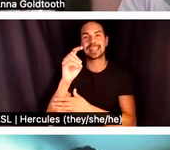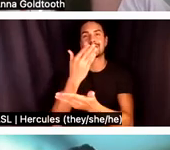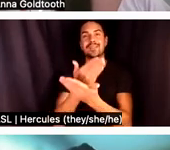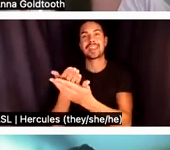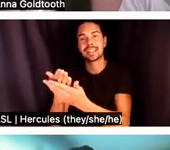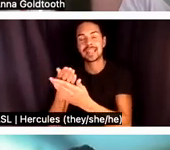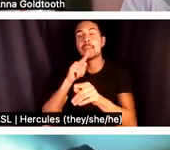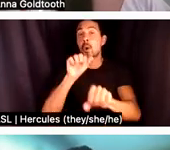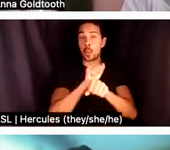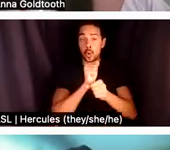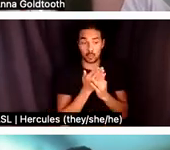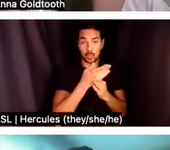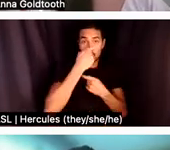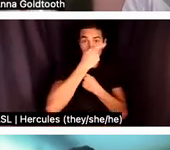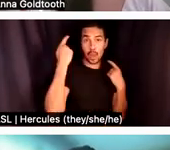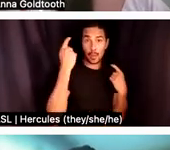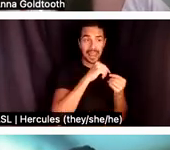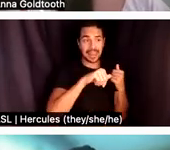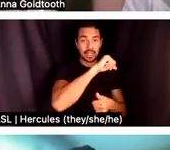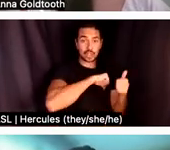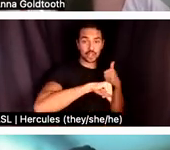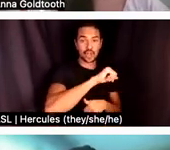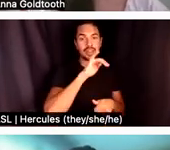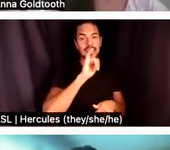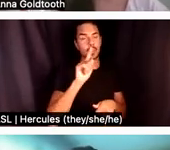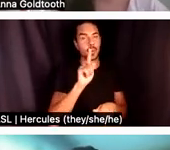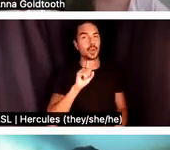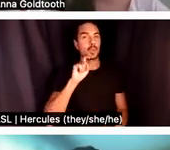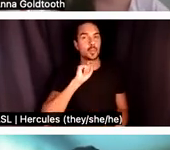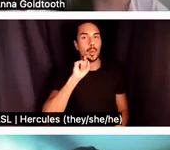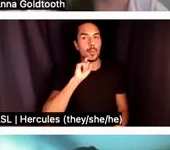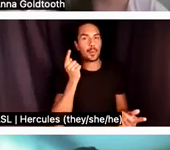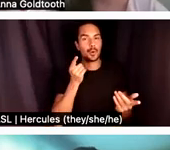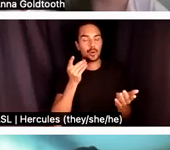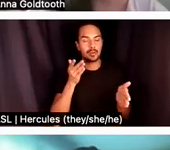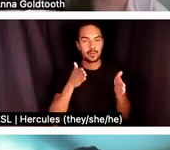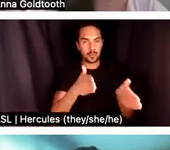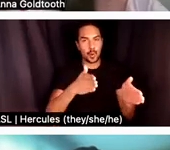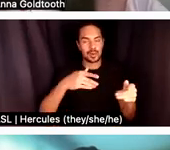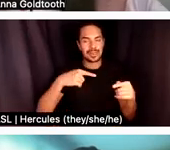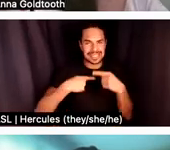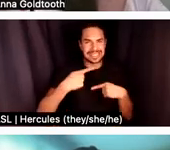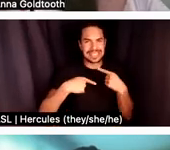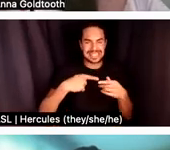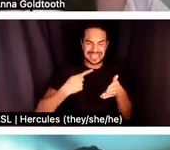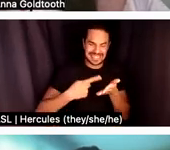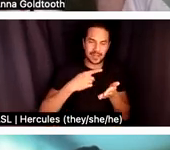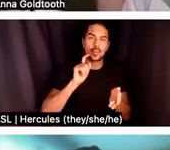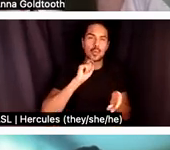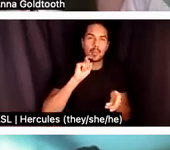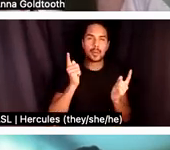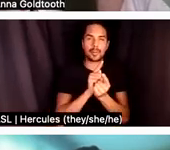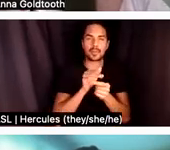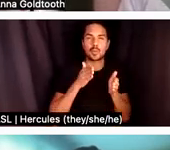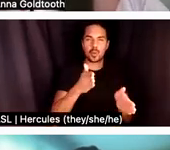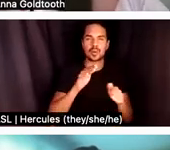connect with ourselves and others is where the rubber meets the road. And so even just naming that, that it is difficult sometimes to